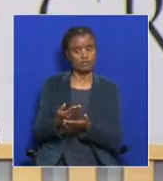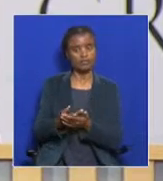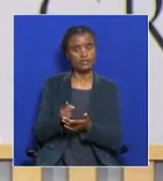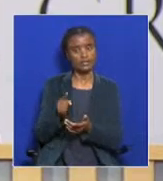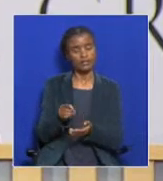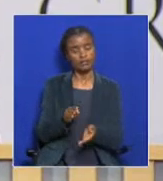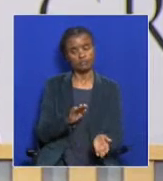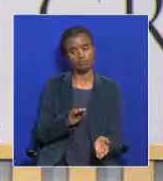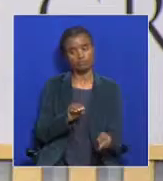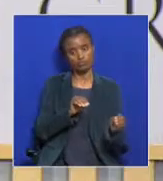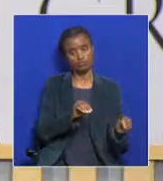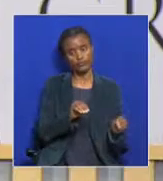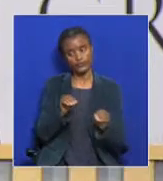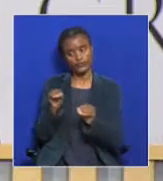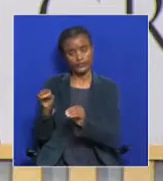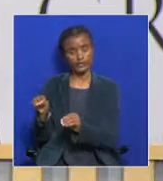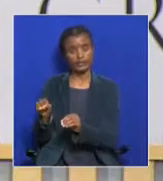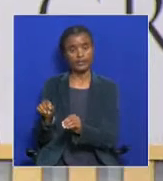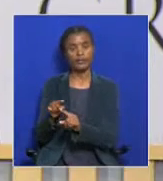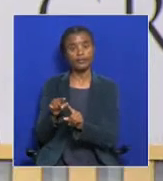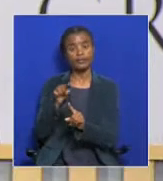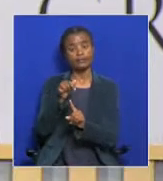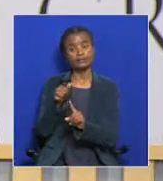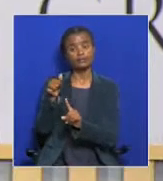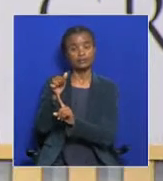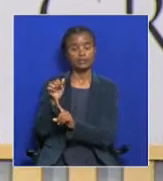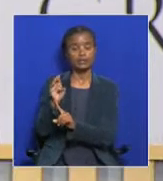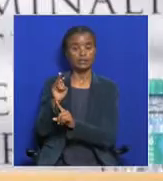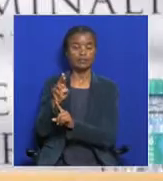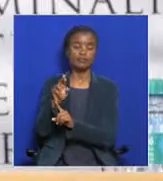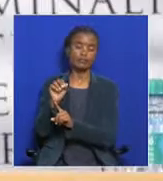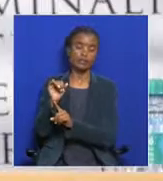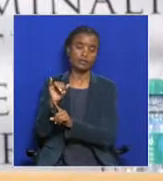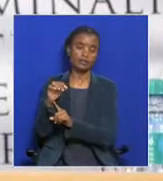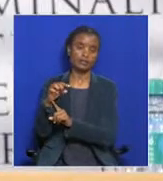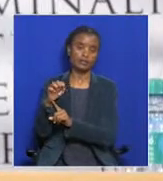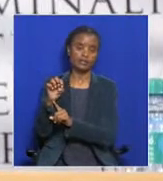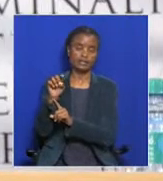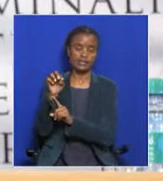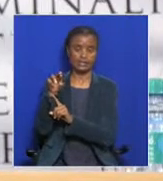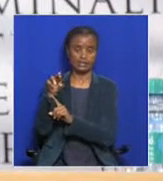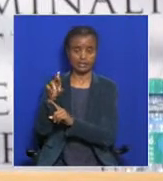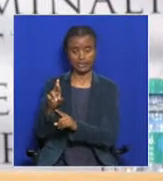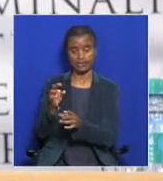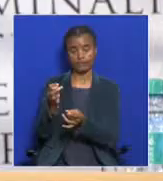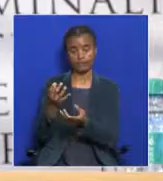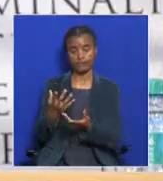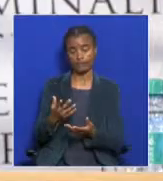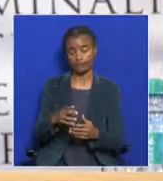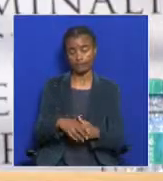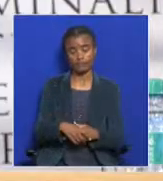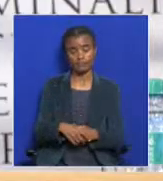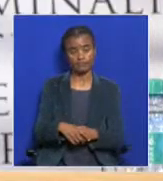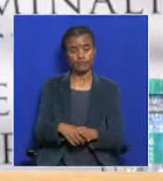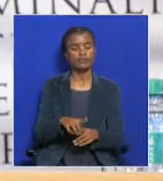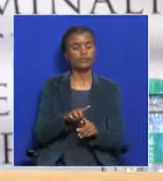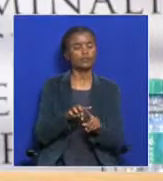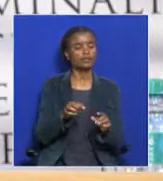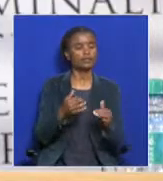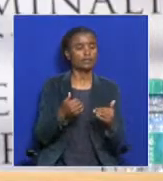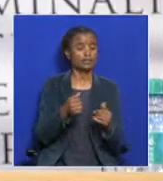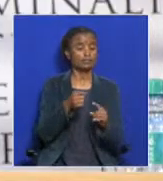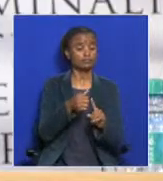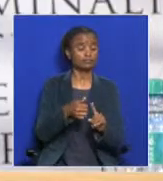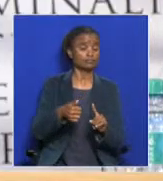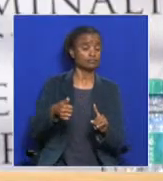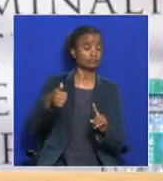to me by the brigadier. Yeah, now we are talking to a seasoned colonel within the DPCI. Did